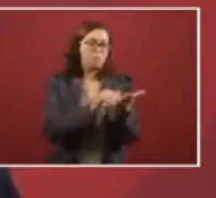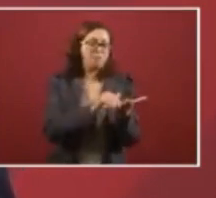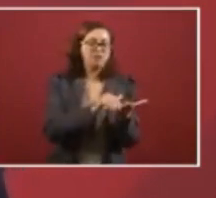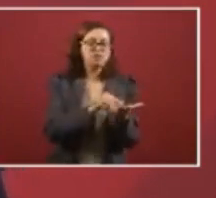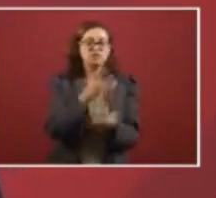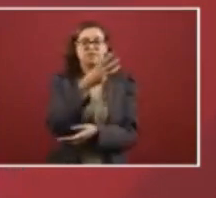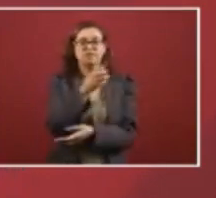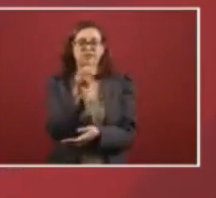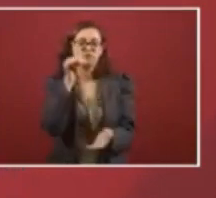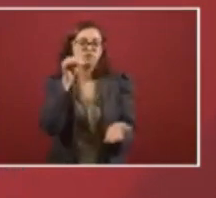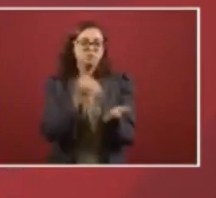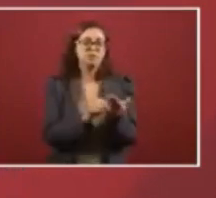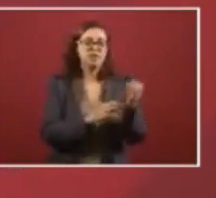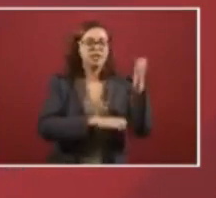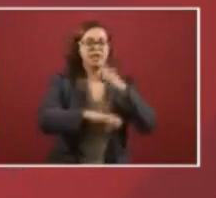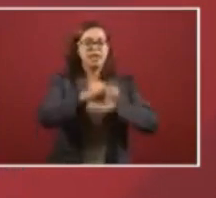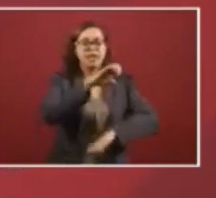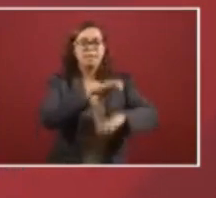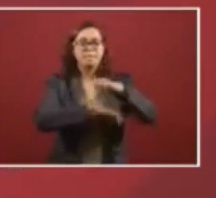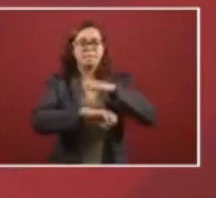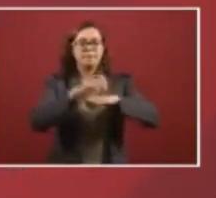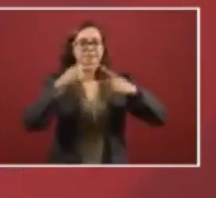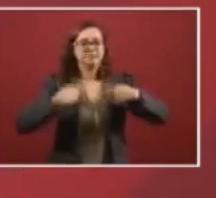which is